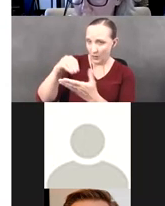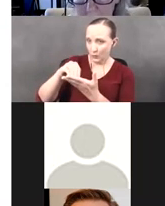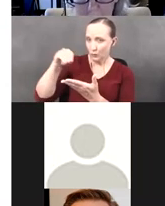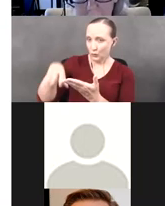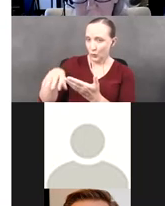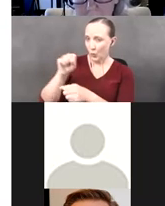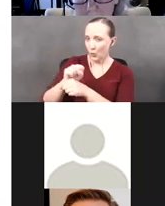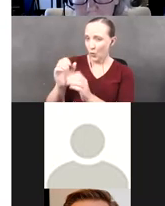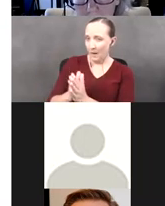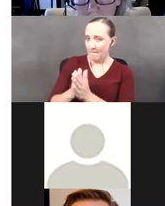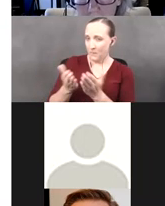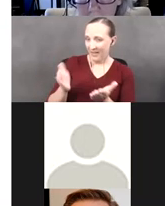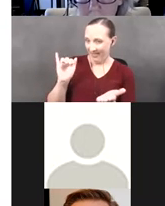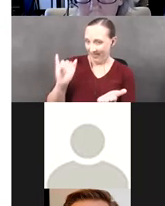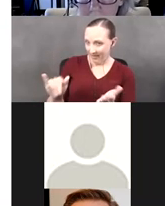trabajo.